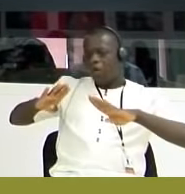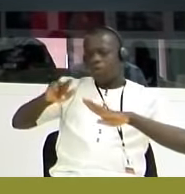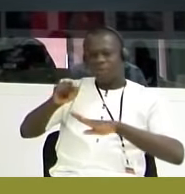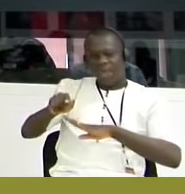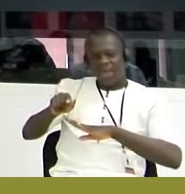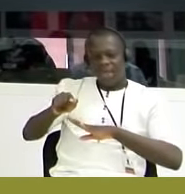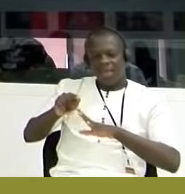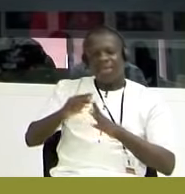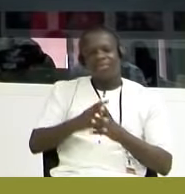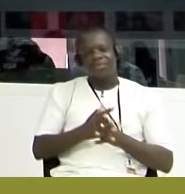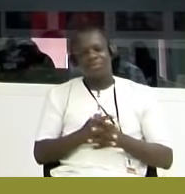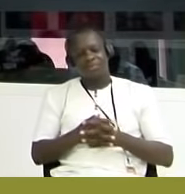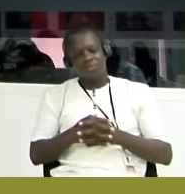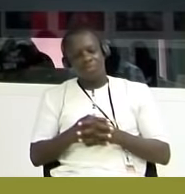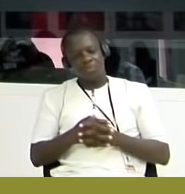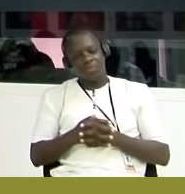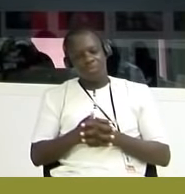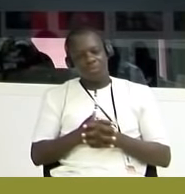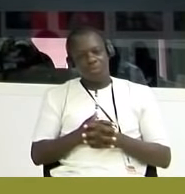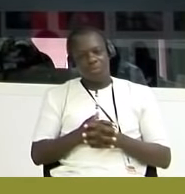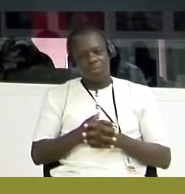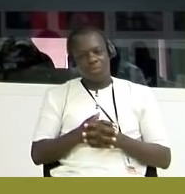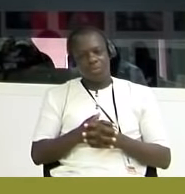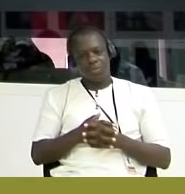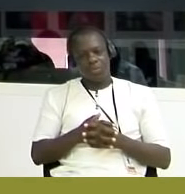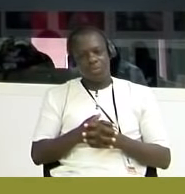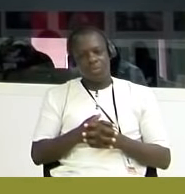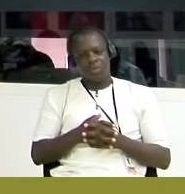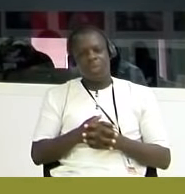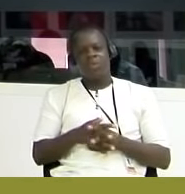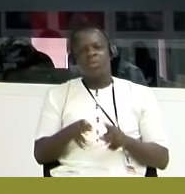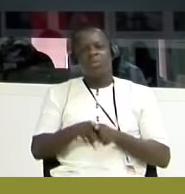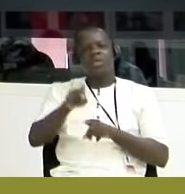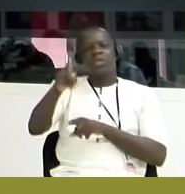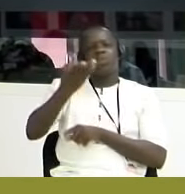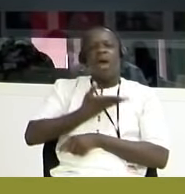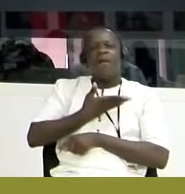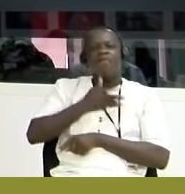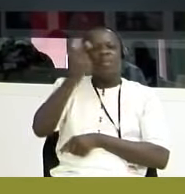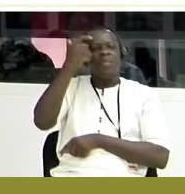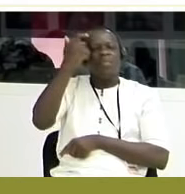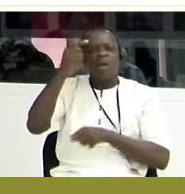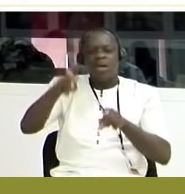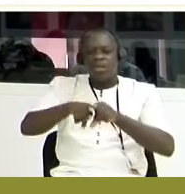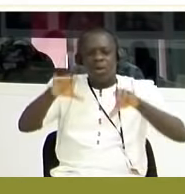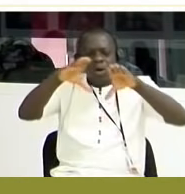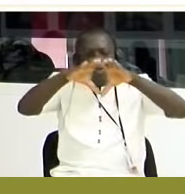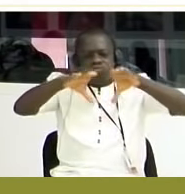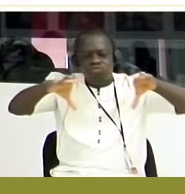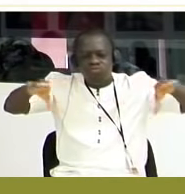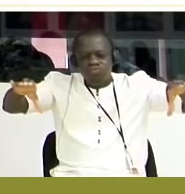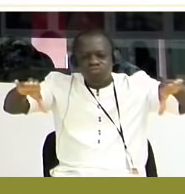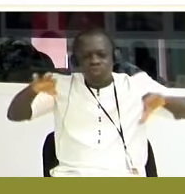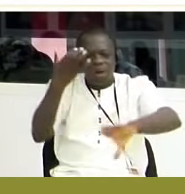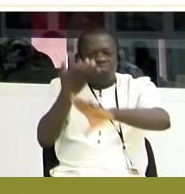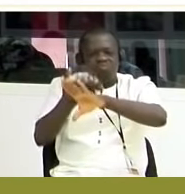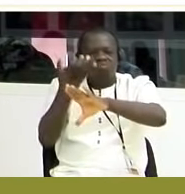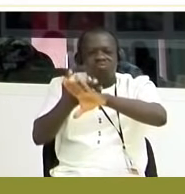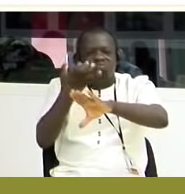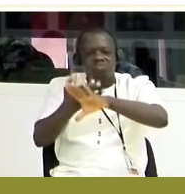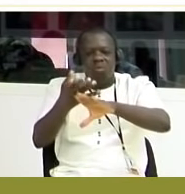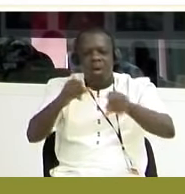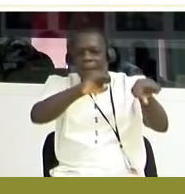wing, they had bunk beds with the plywood and a blanket, only one